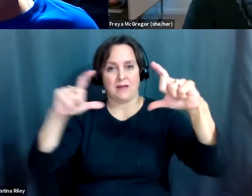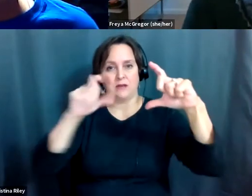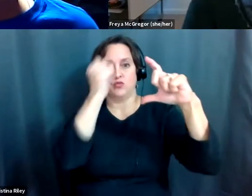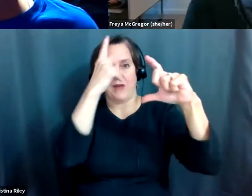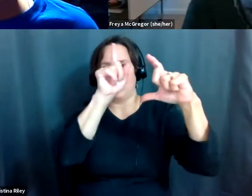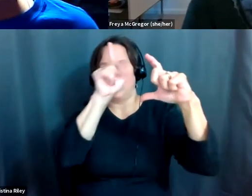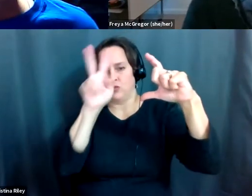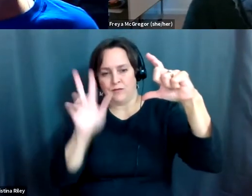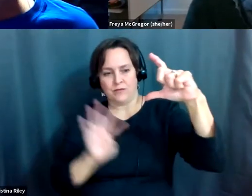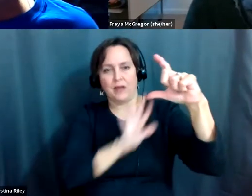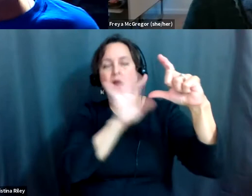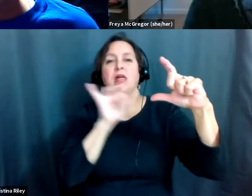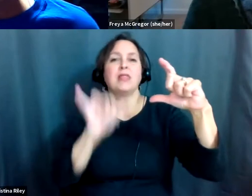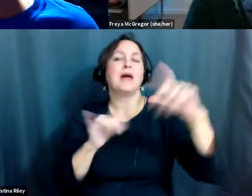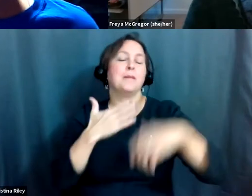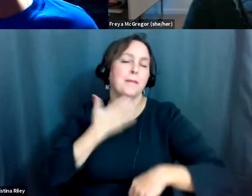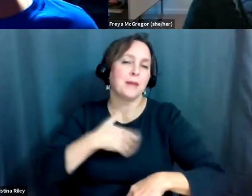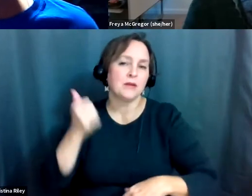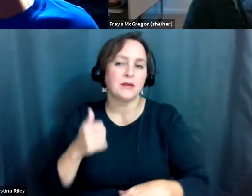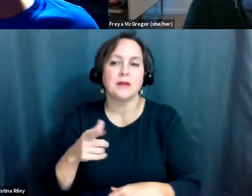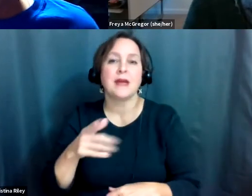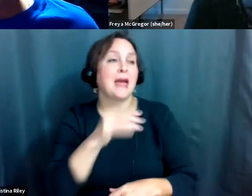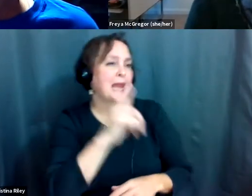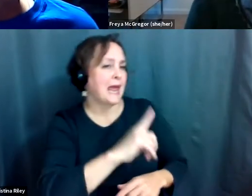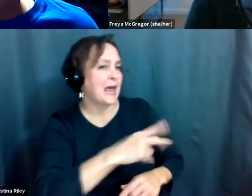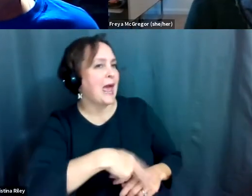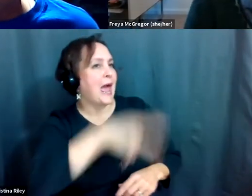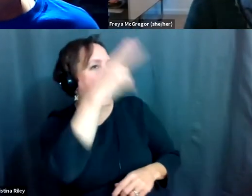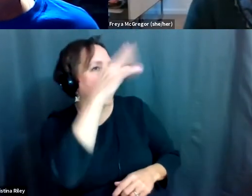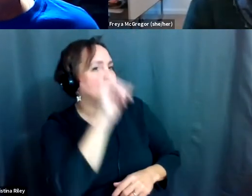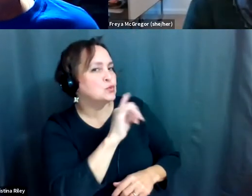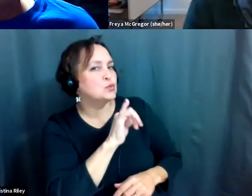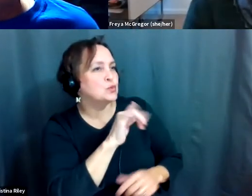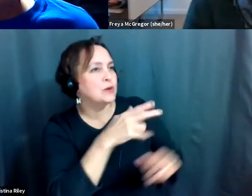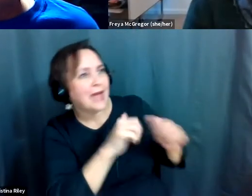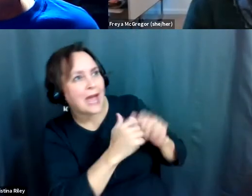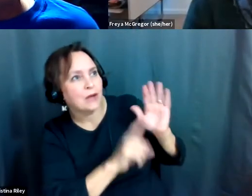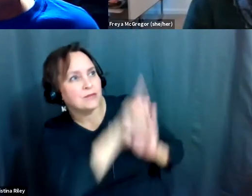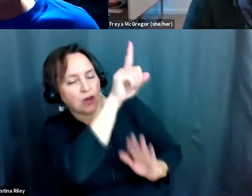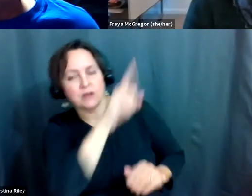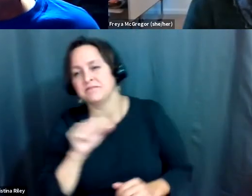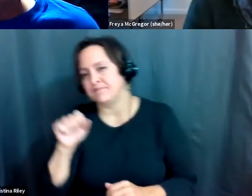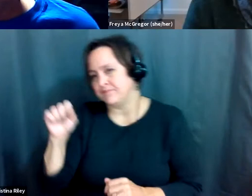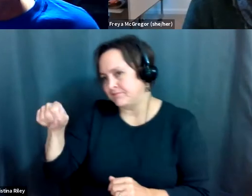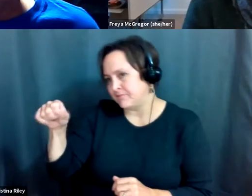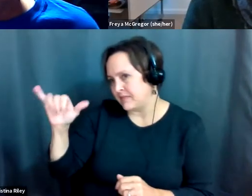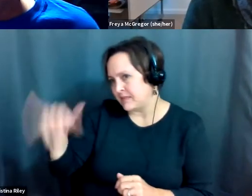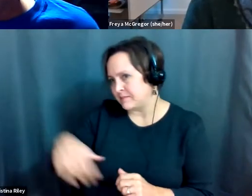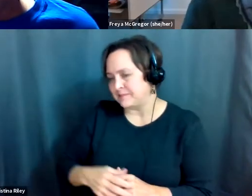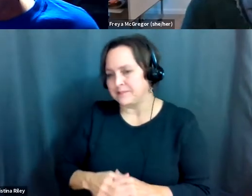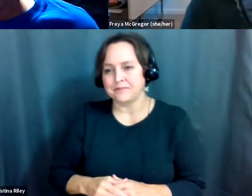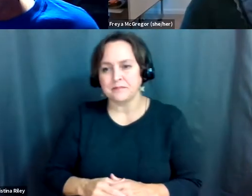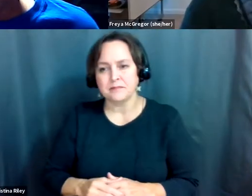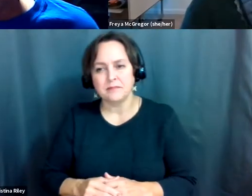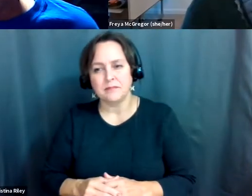And, and the height you mentioned like 20 feet up or something. Yeah. Awesome. And what about, um, what